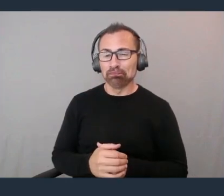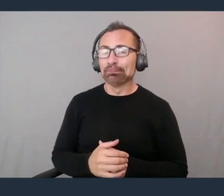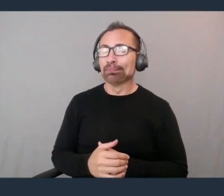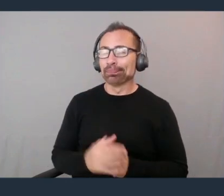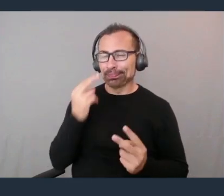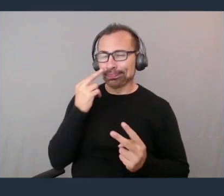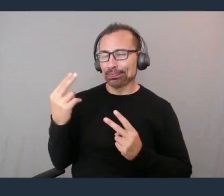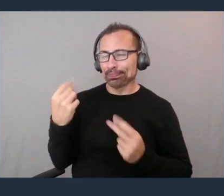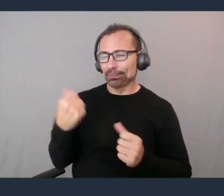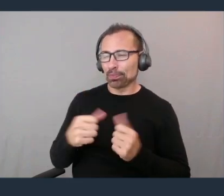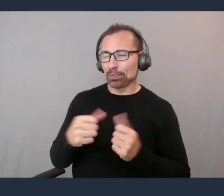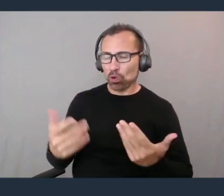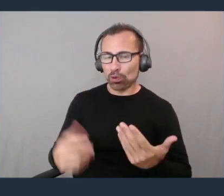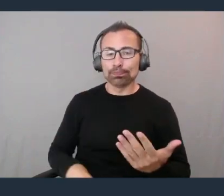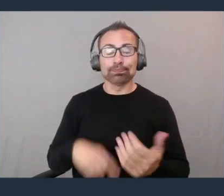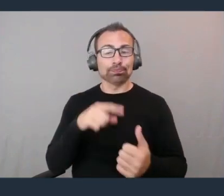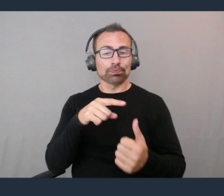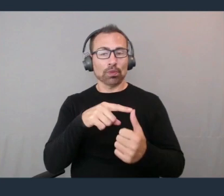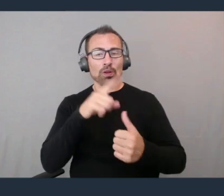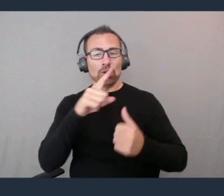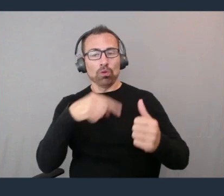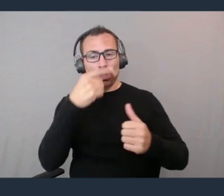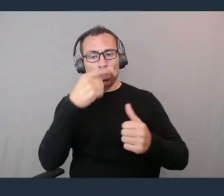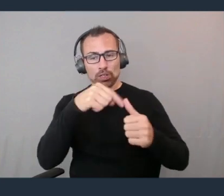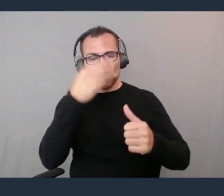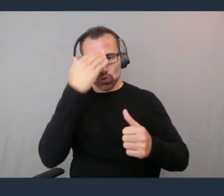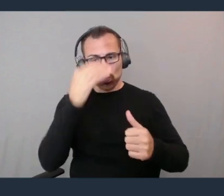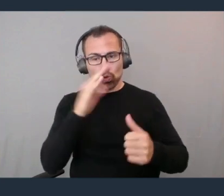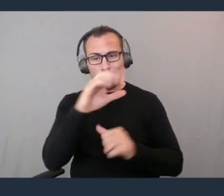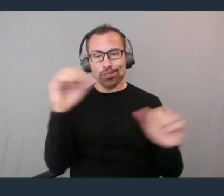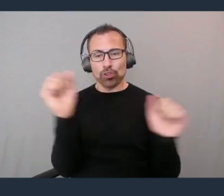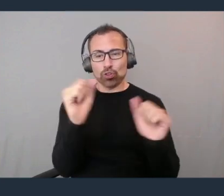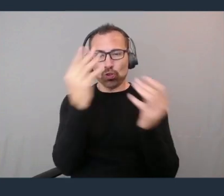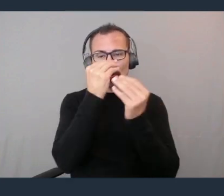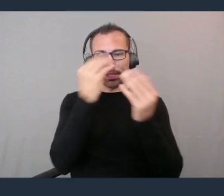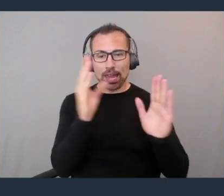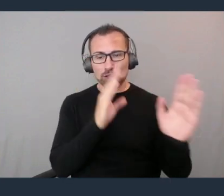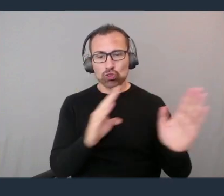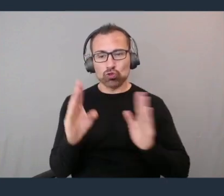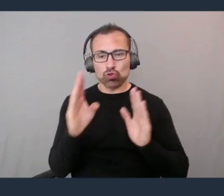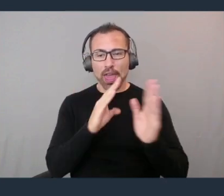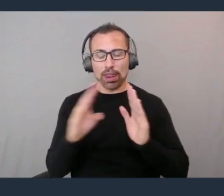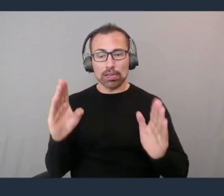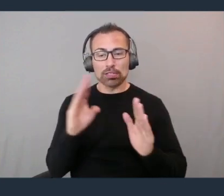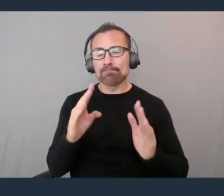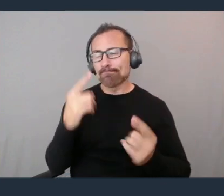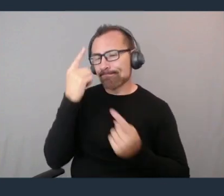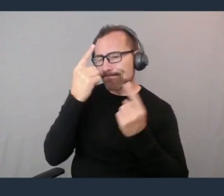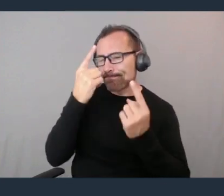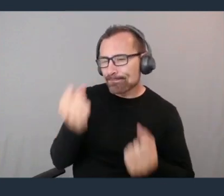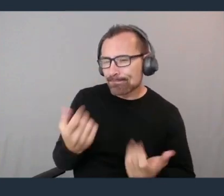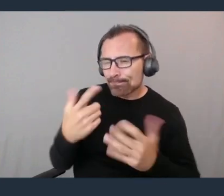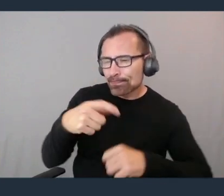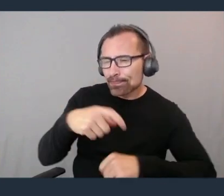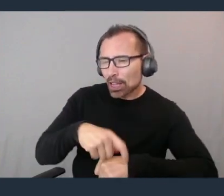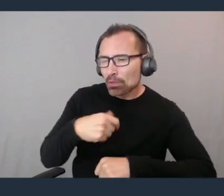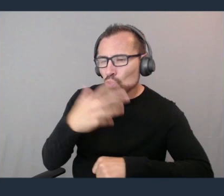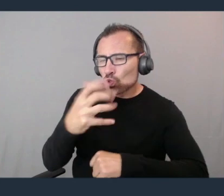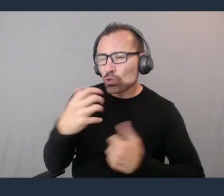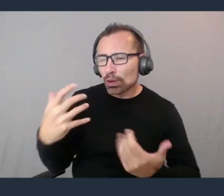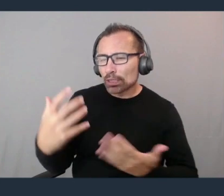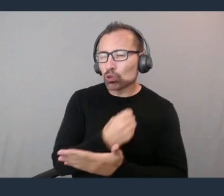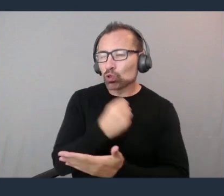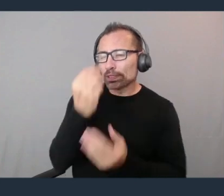you define your cold data management strategy with Amazon S3, consider how many times you want to retrieve the data